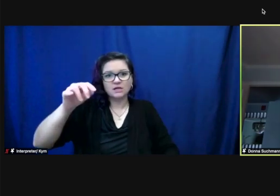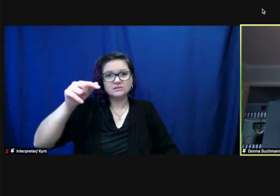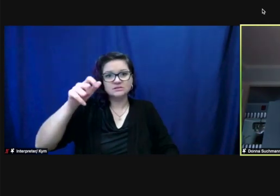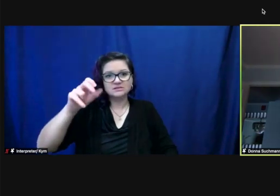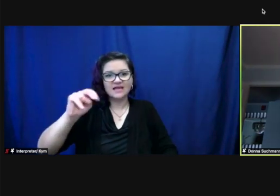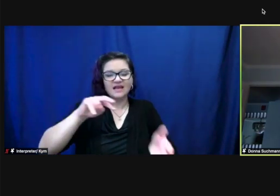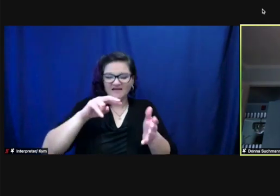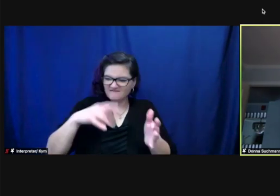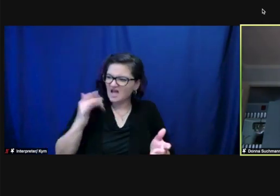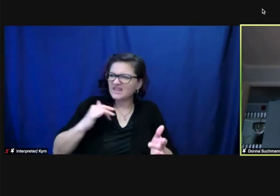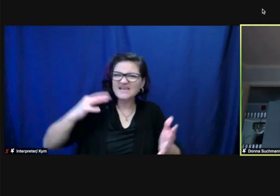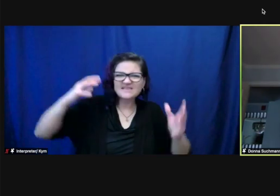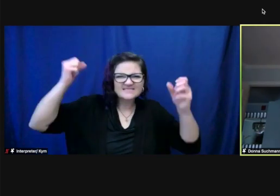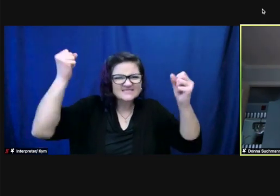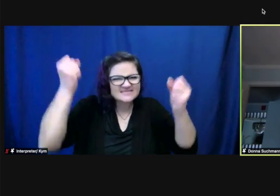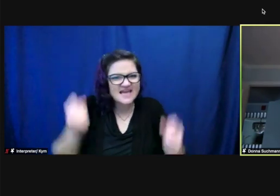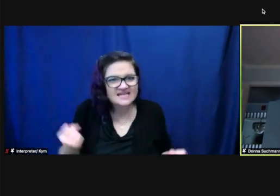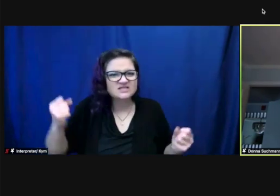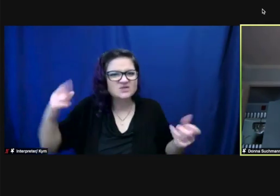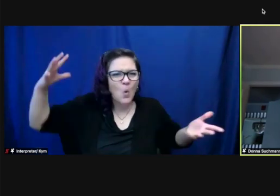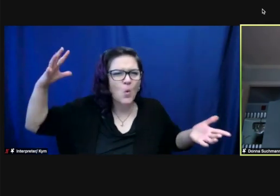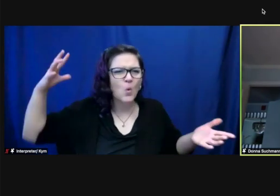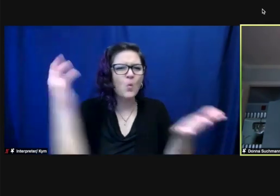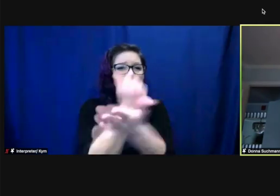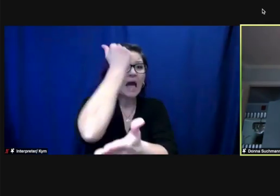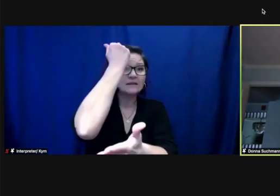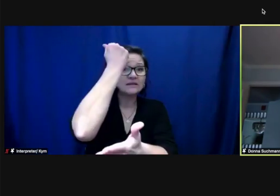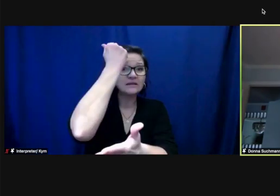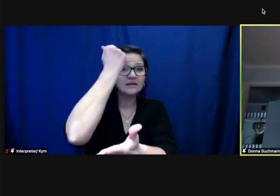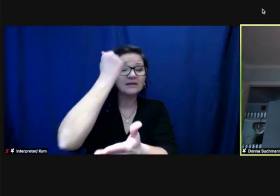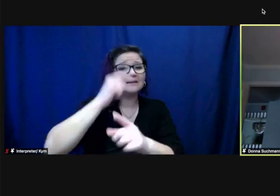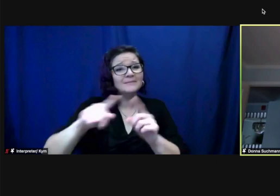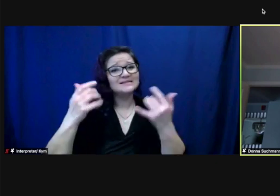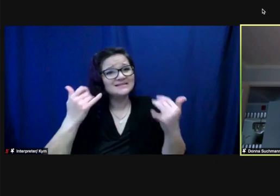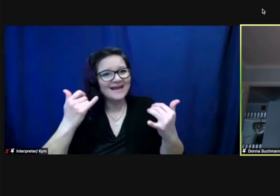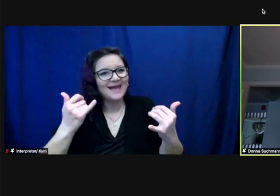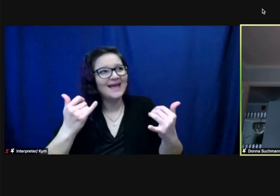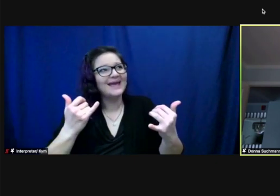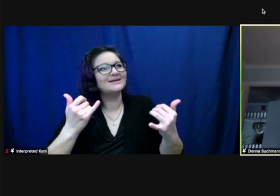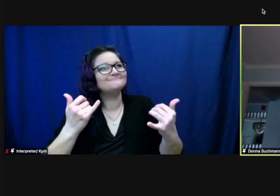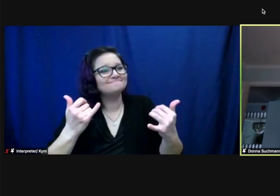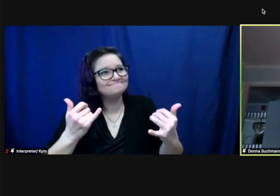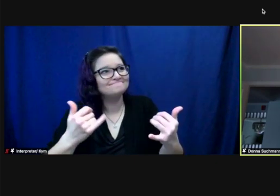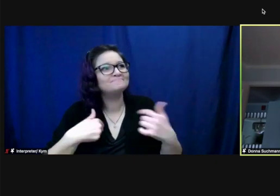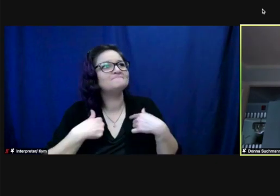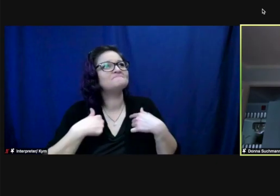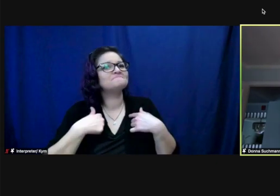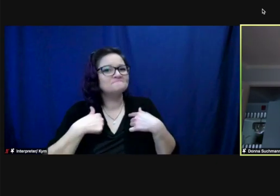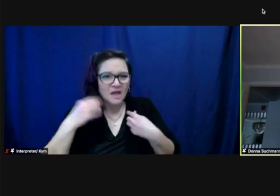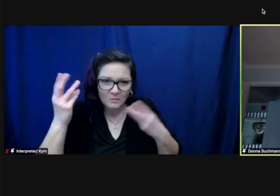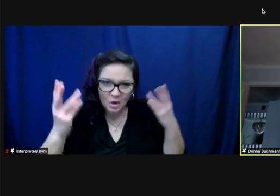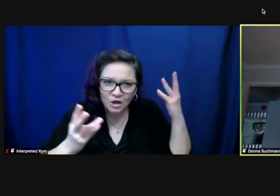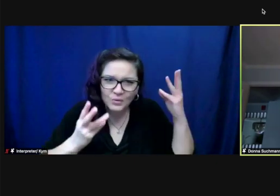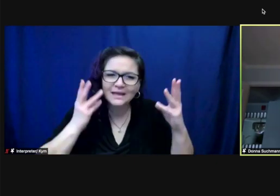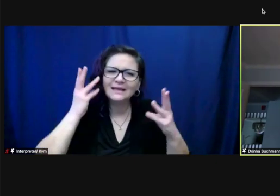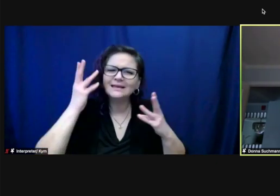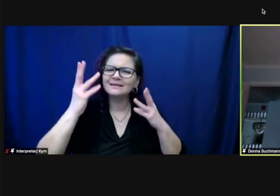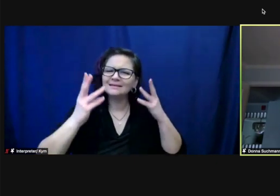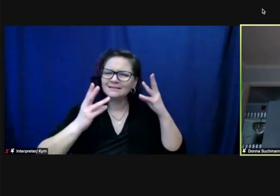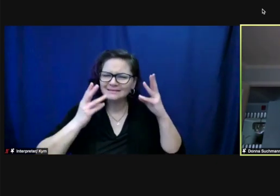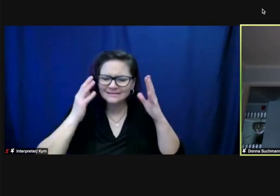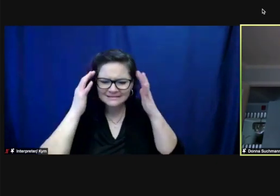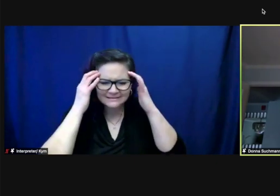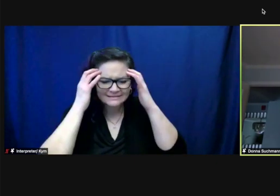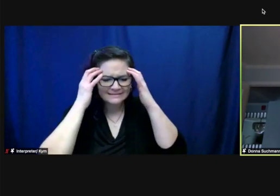won. And today, I worry and I pray and I wonder,